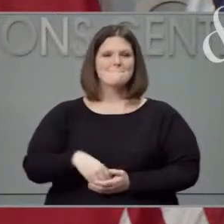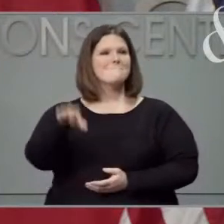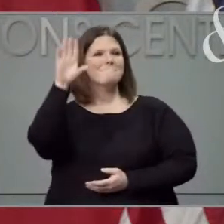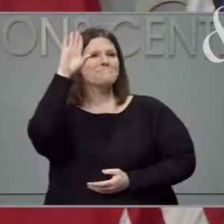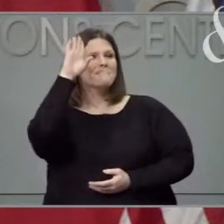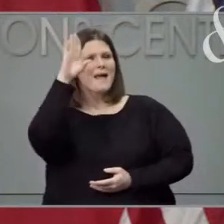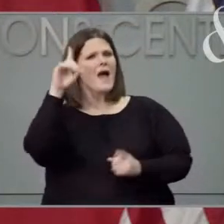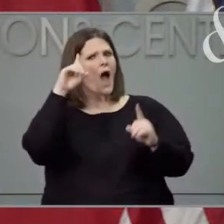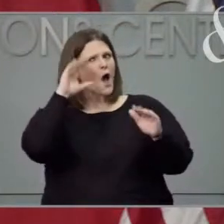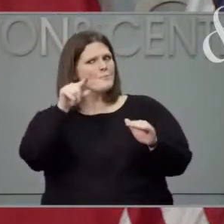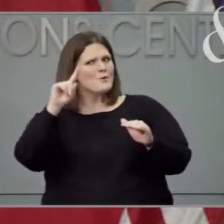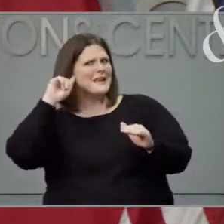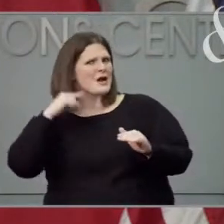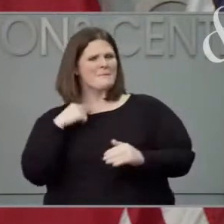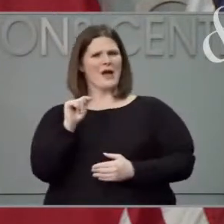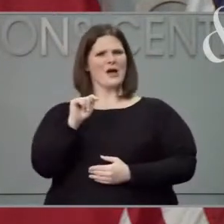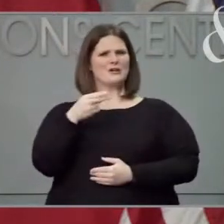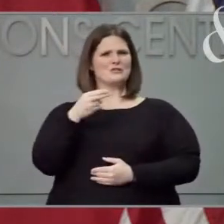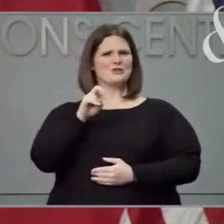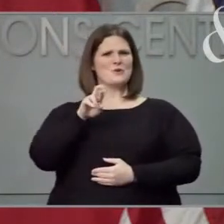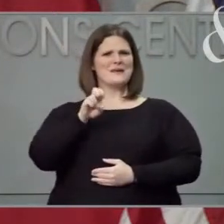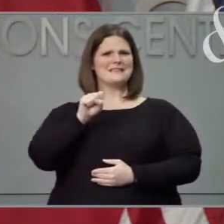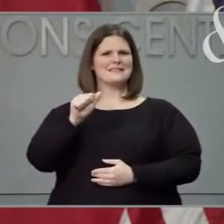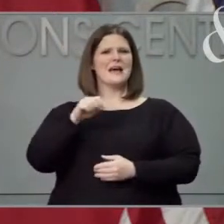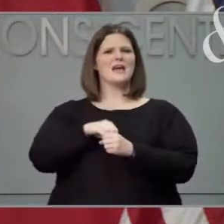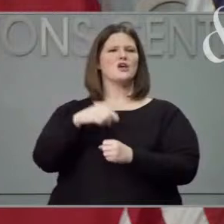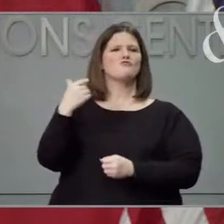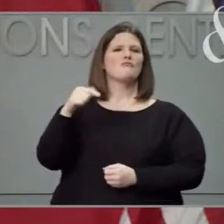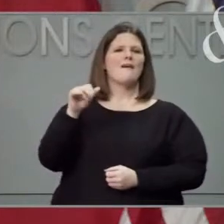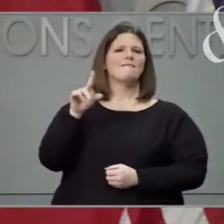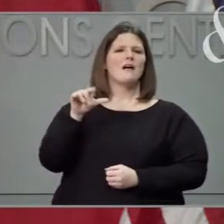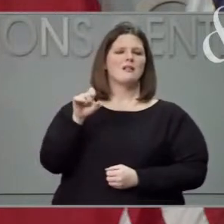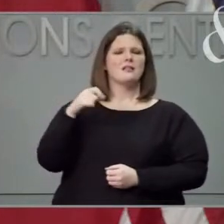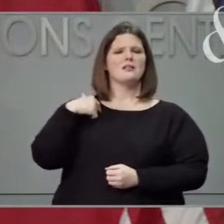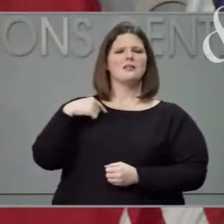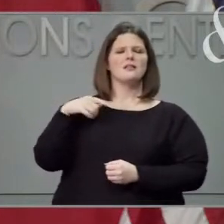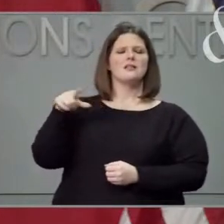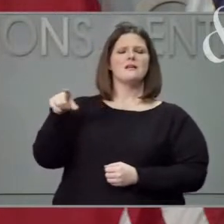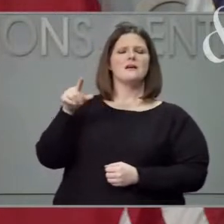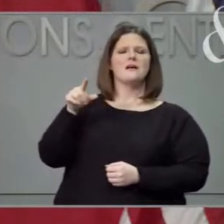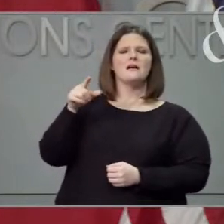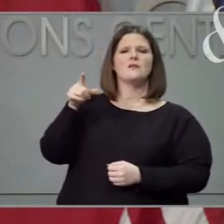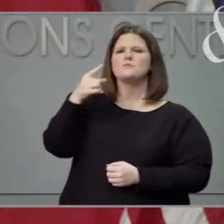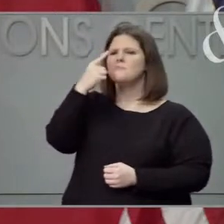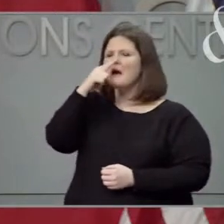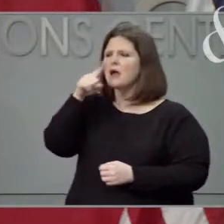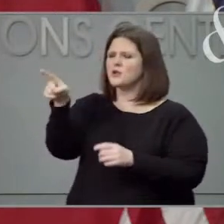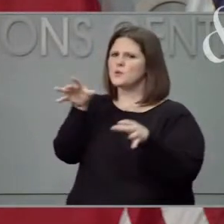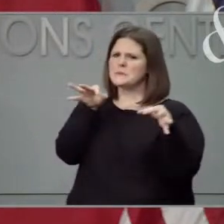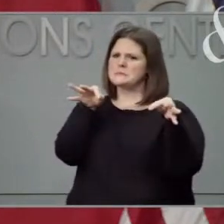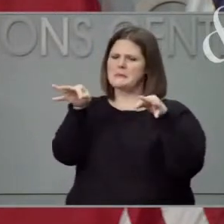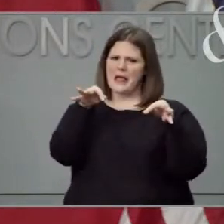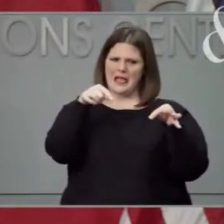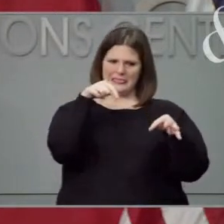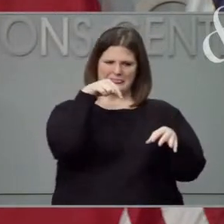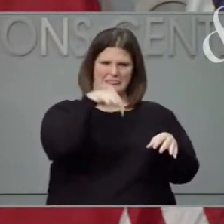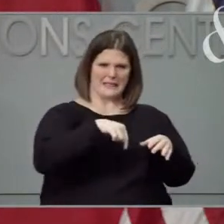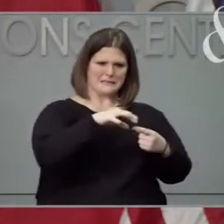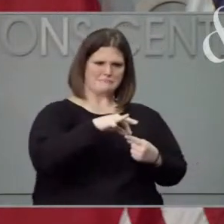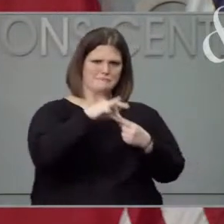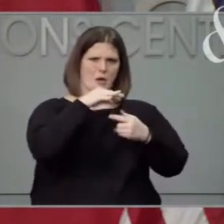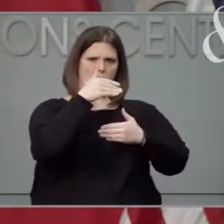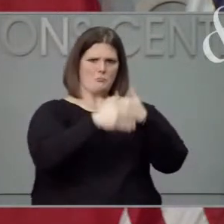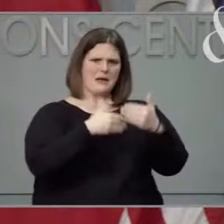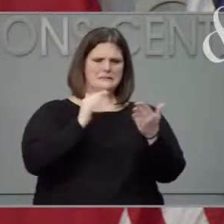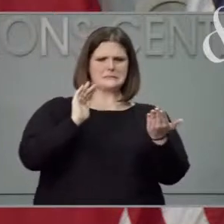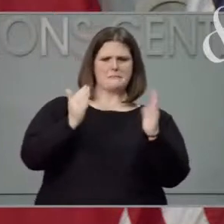Hey, hopefully you can hear me. Teresa Bowles with WITN in Greenville, North Carolina. Can you talk about this process versus other processes in the